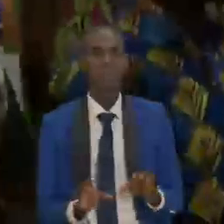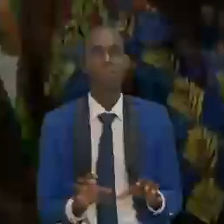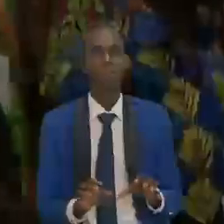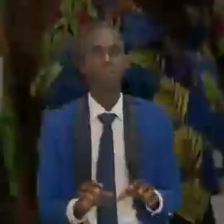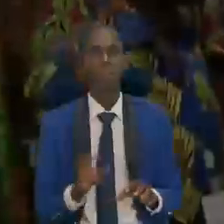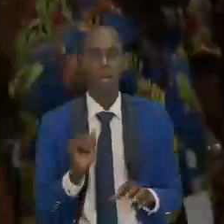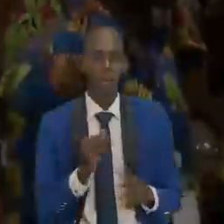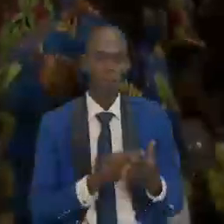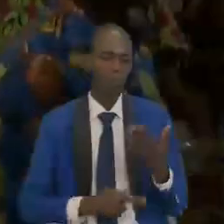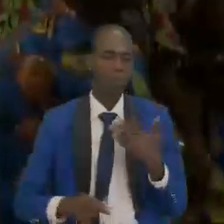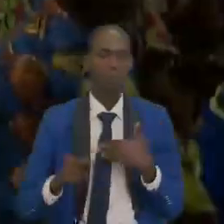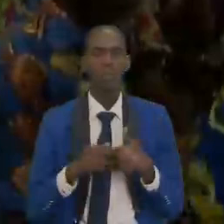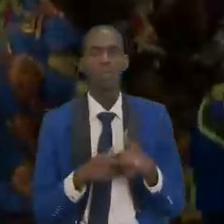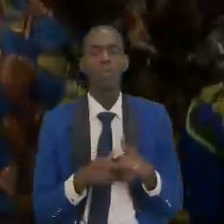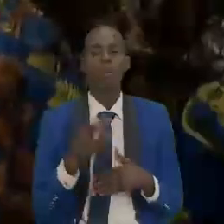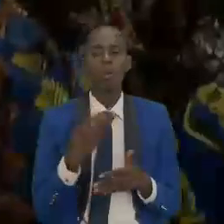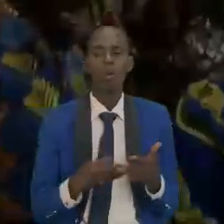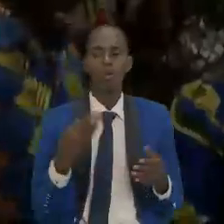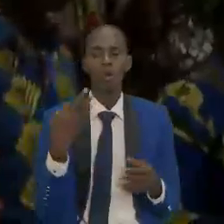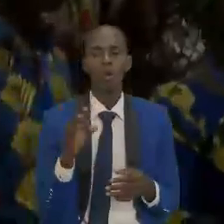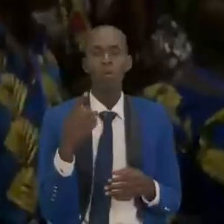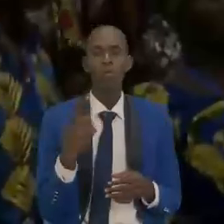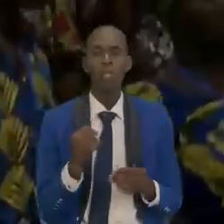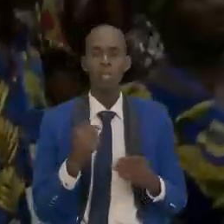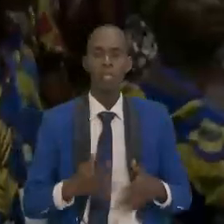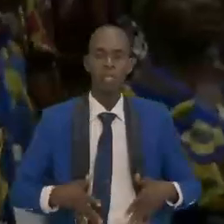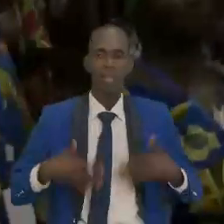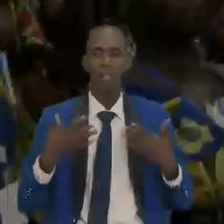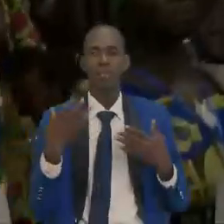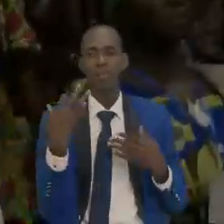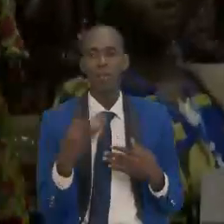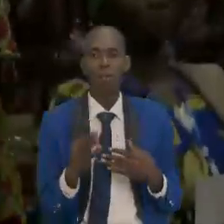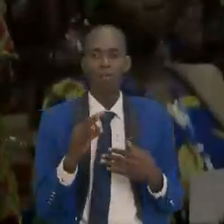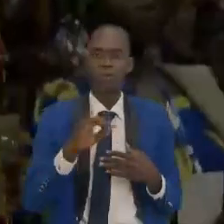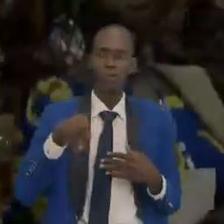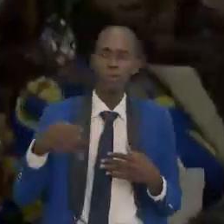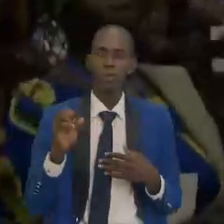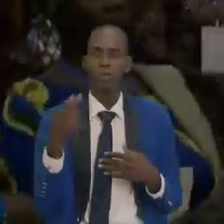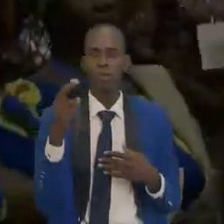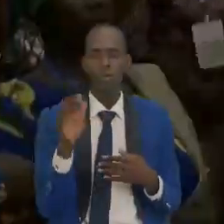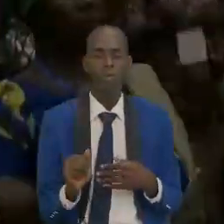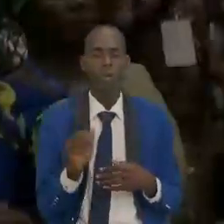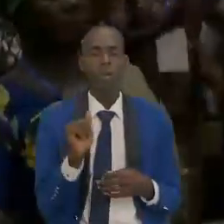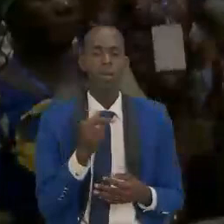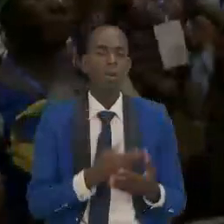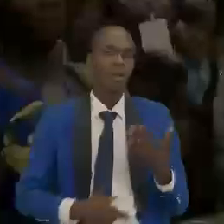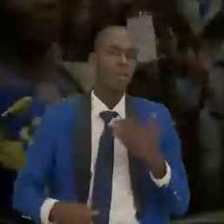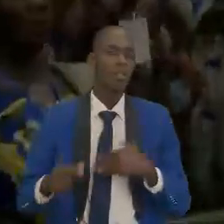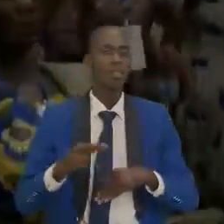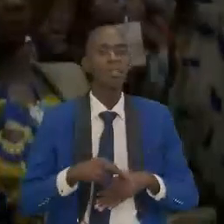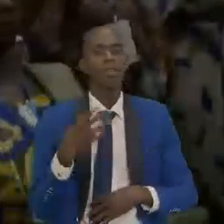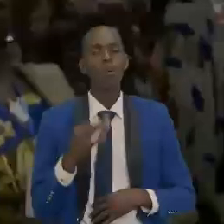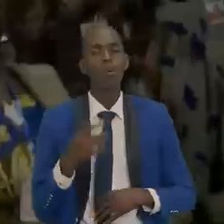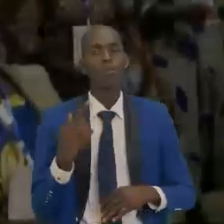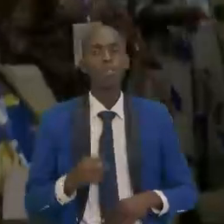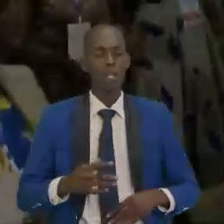restoration of the life of faith of Joshua a restoration of the life